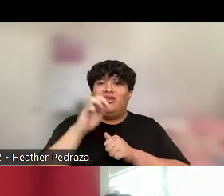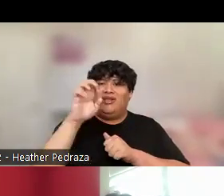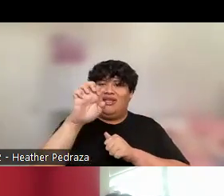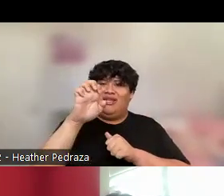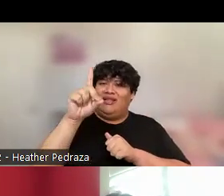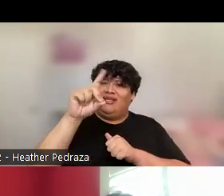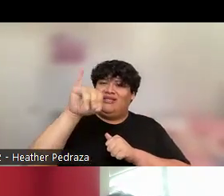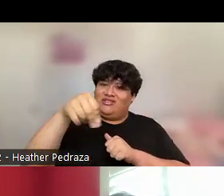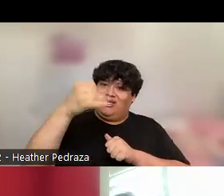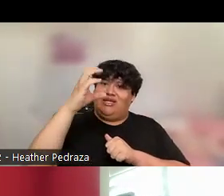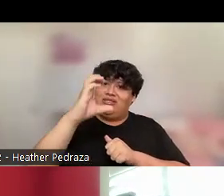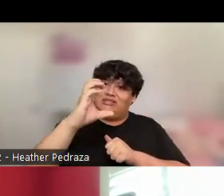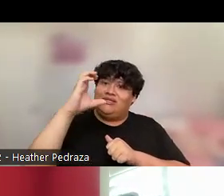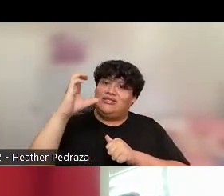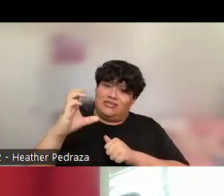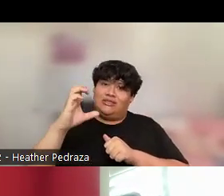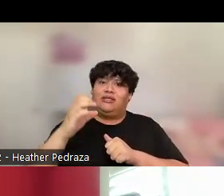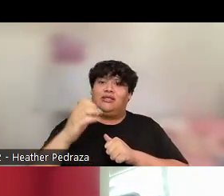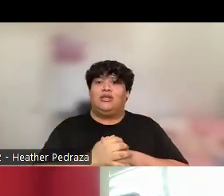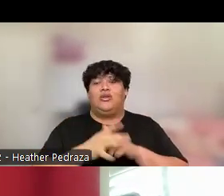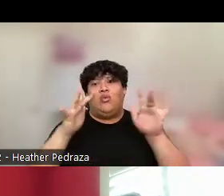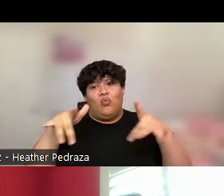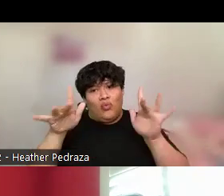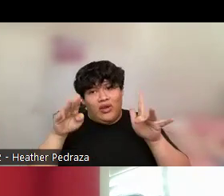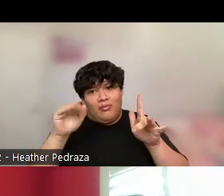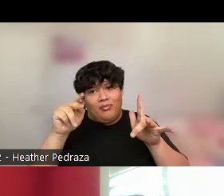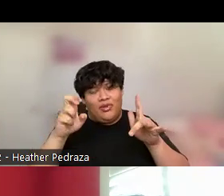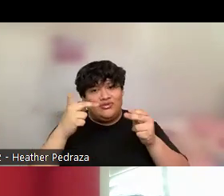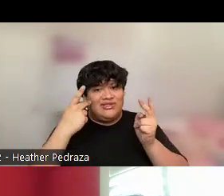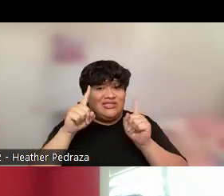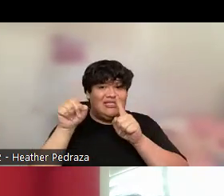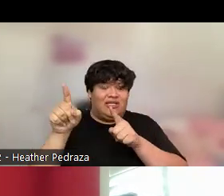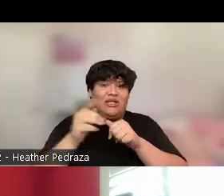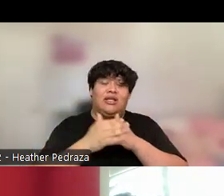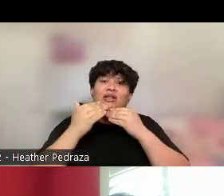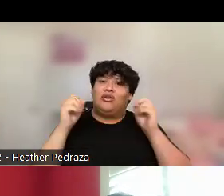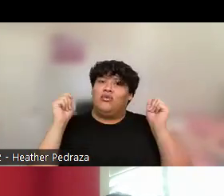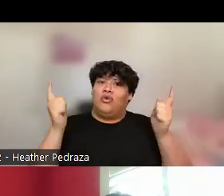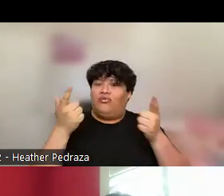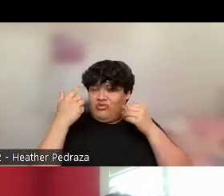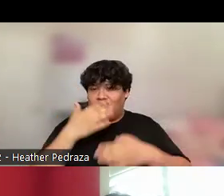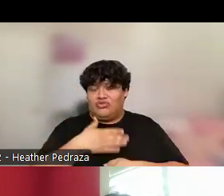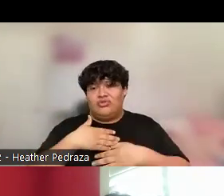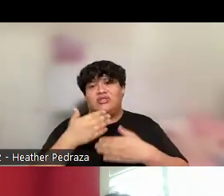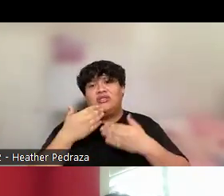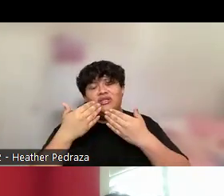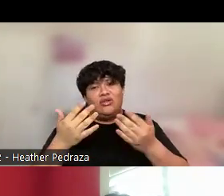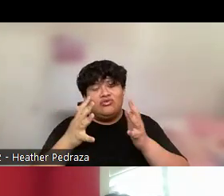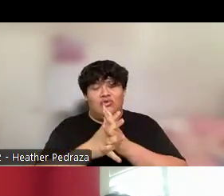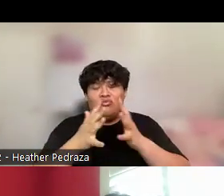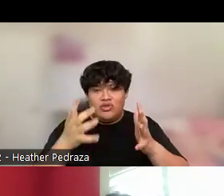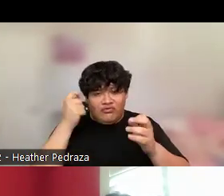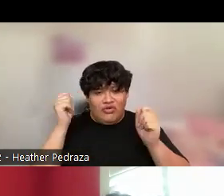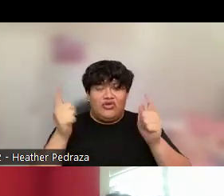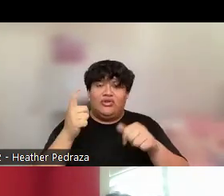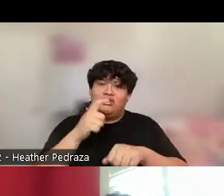Health and Human Services webpage. And again, thank you all for joining us, and we appreciate our